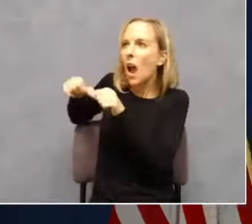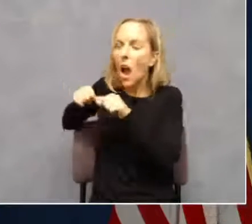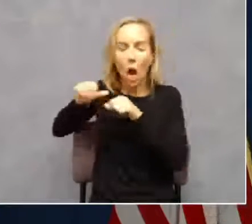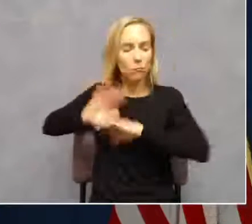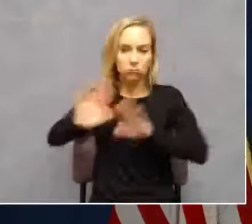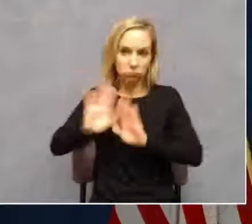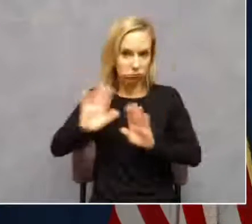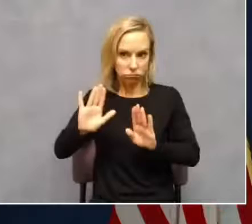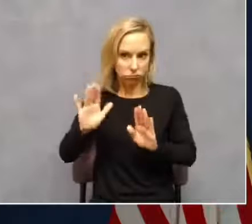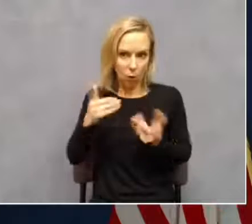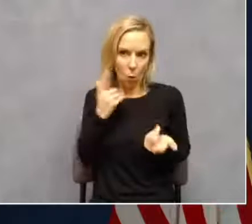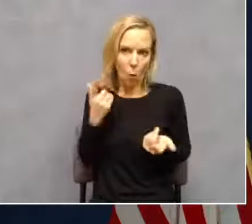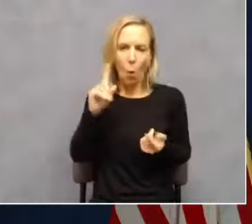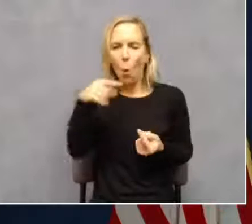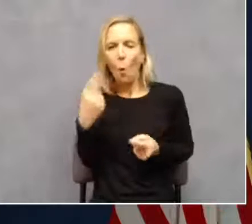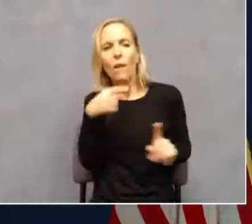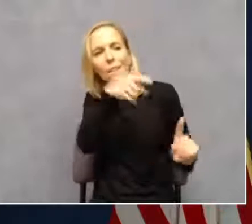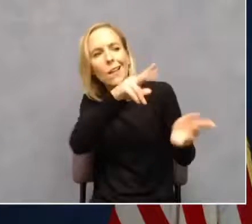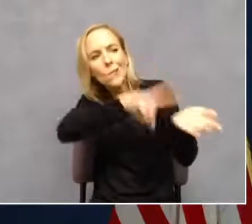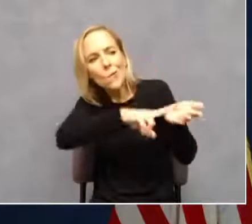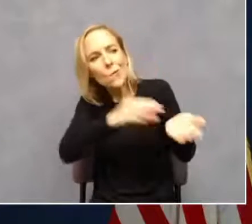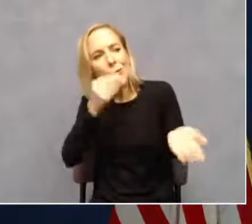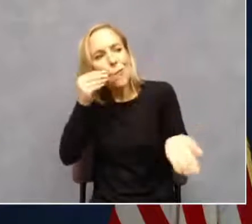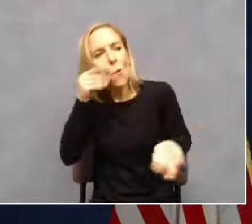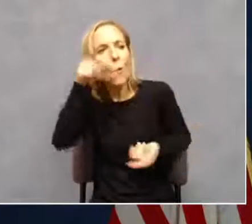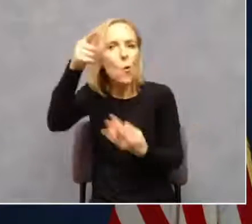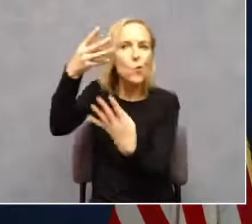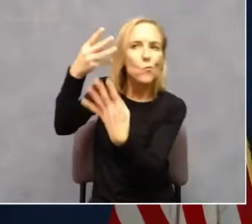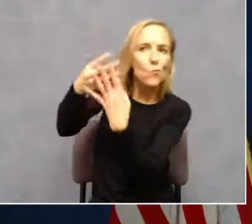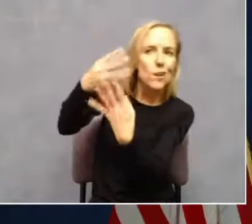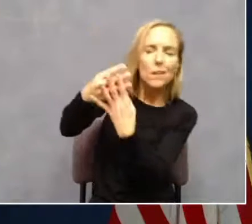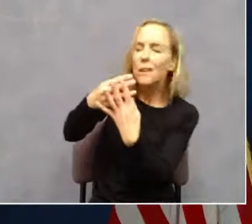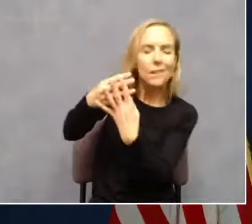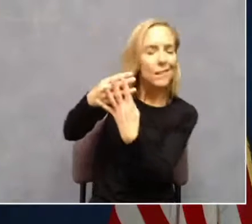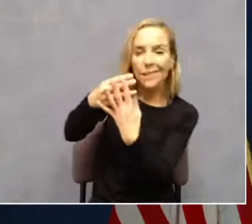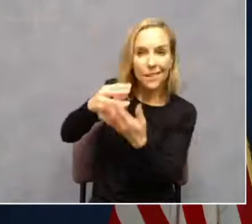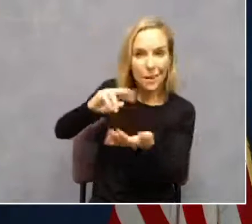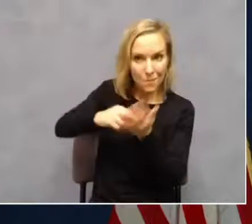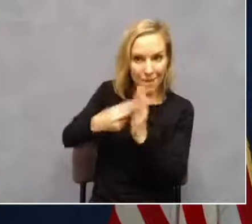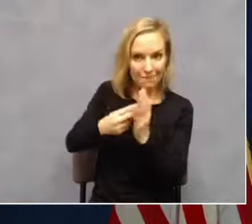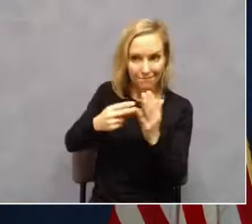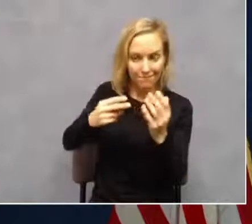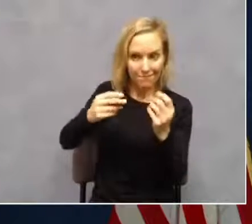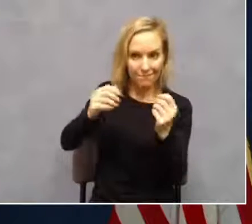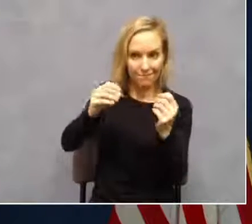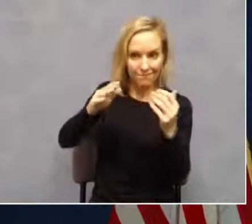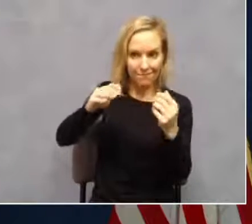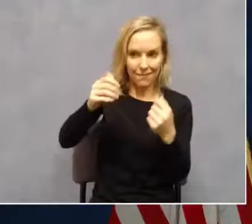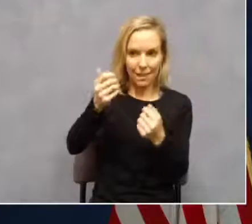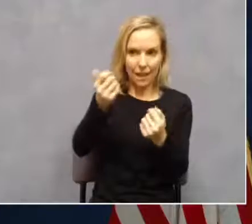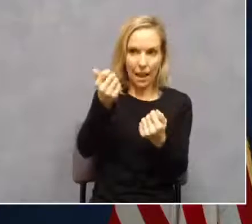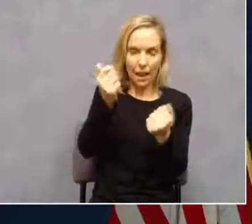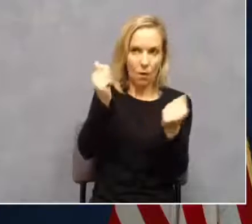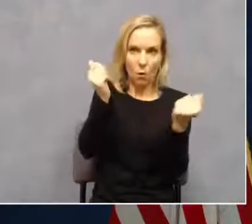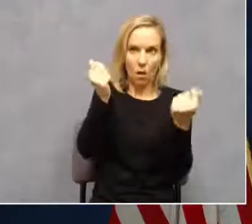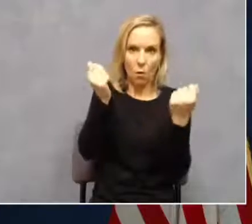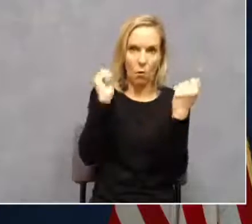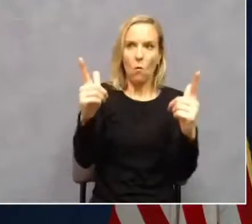just in the nursing home or just in the prison in our community. It is in the community. If you're not wearing a mask, you're putting yourself at